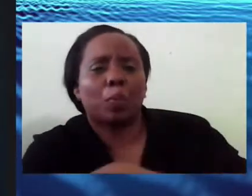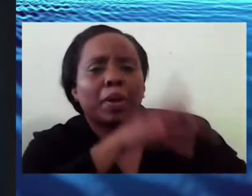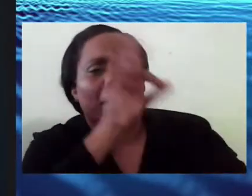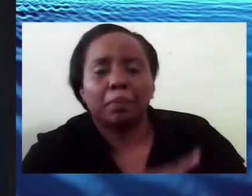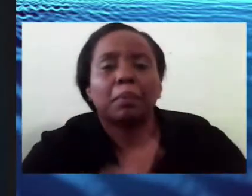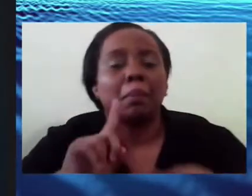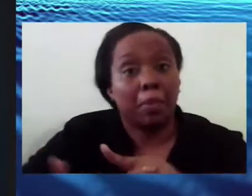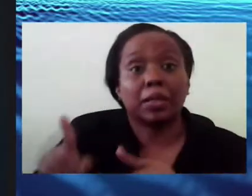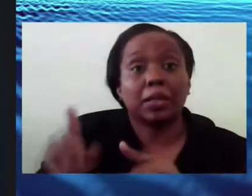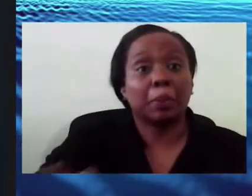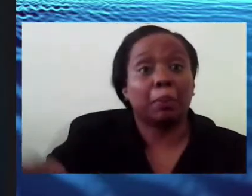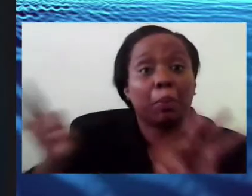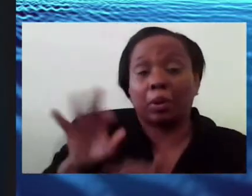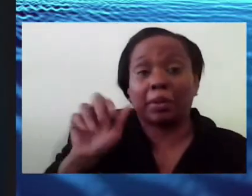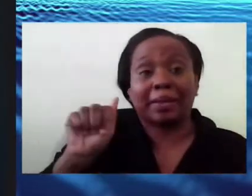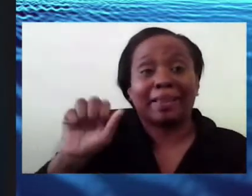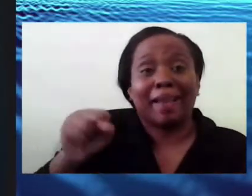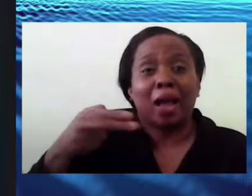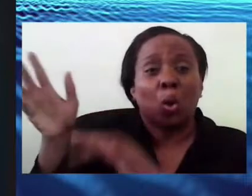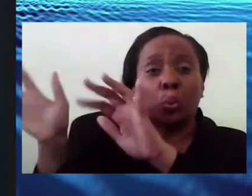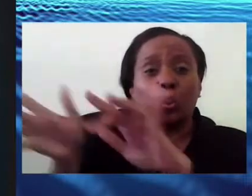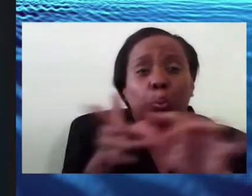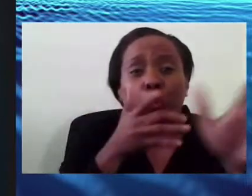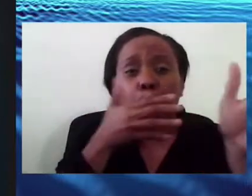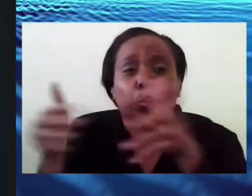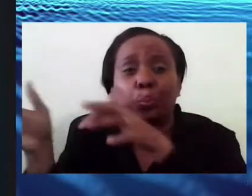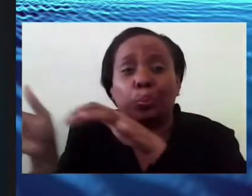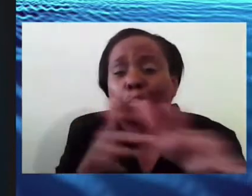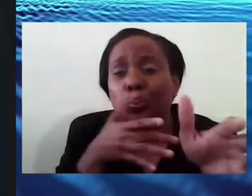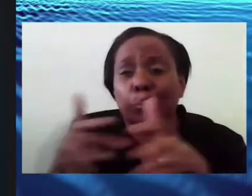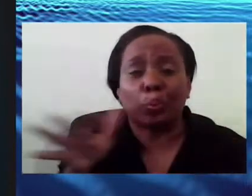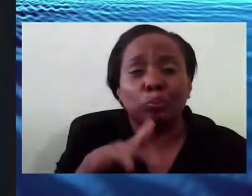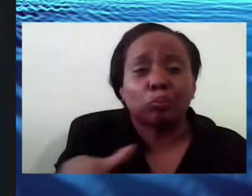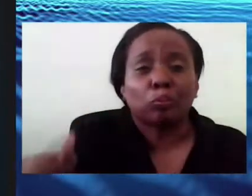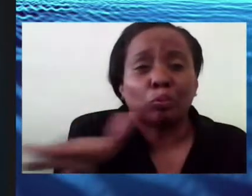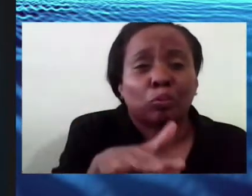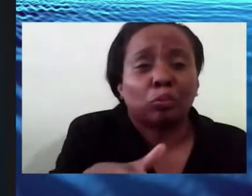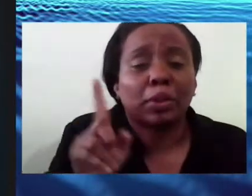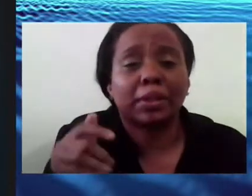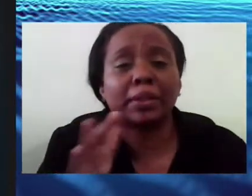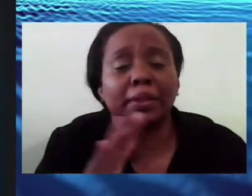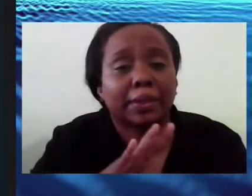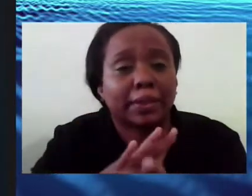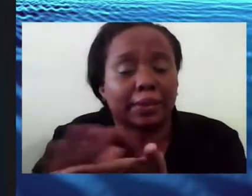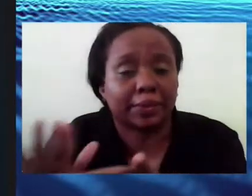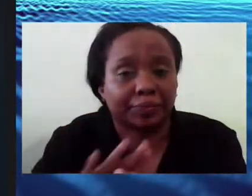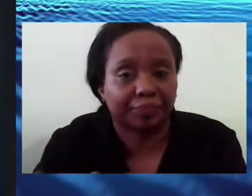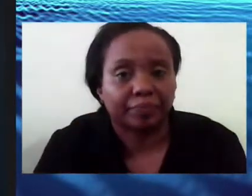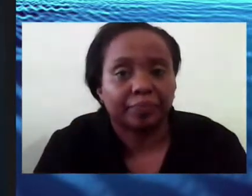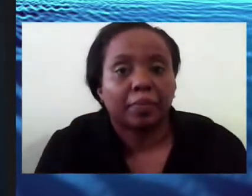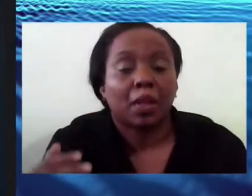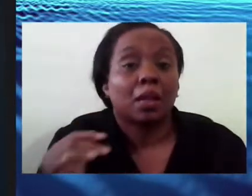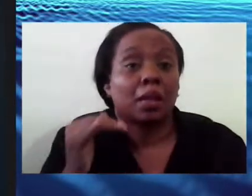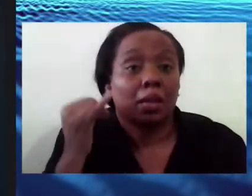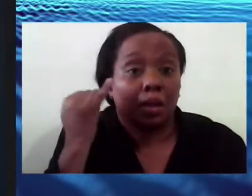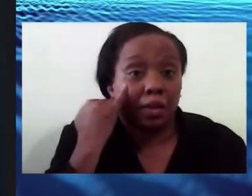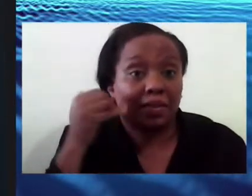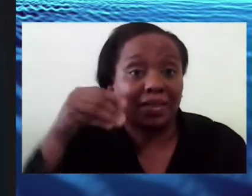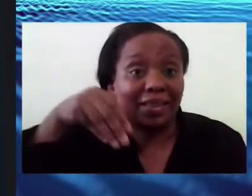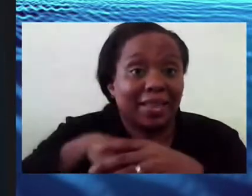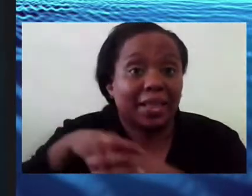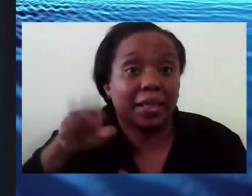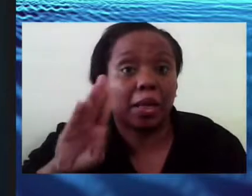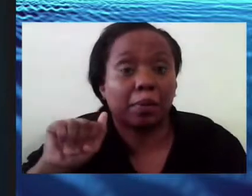has been collected by householders. But frankly, if it is in bags right now, then it